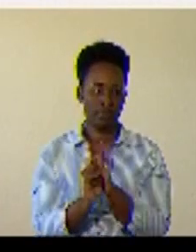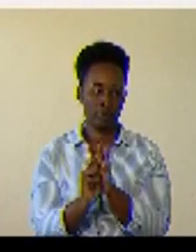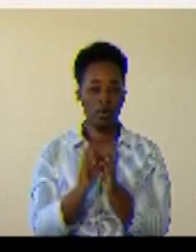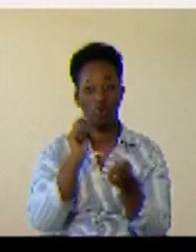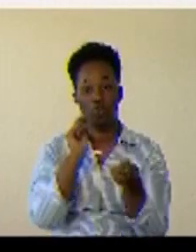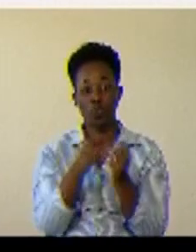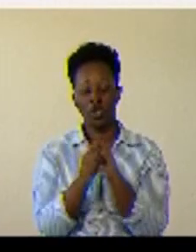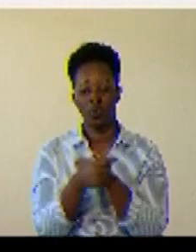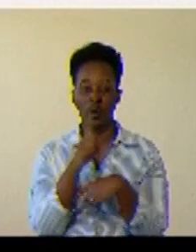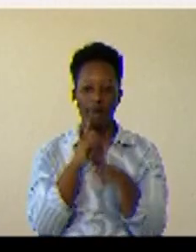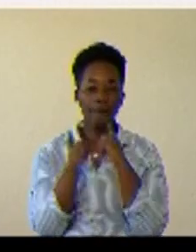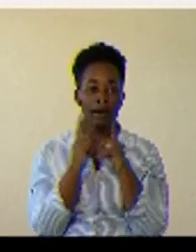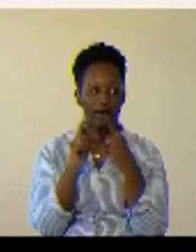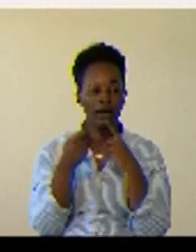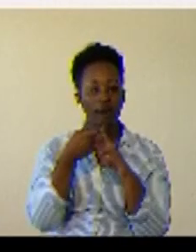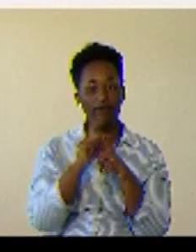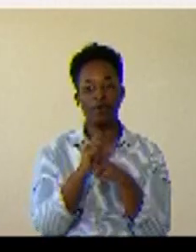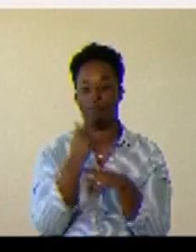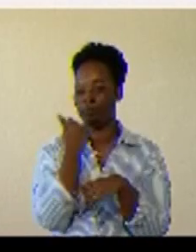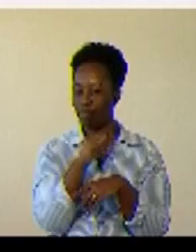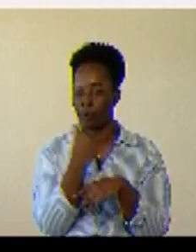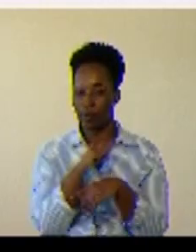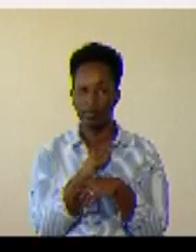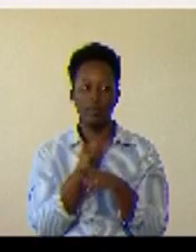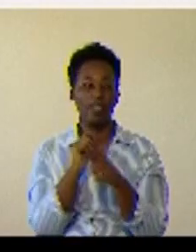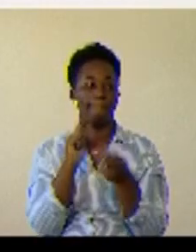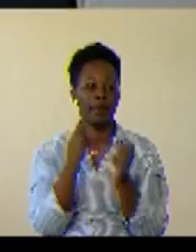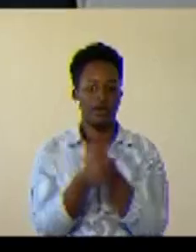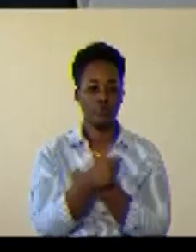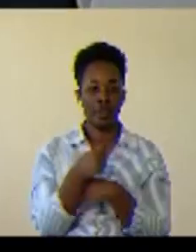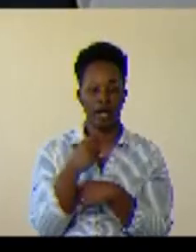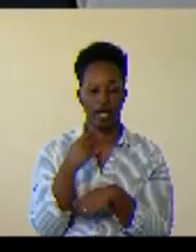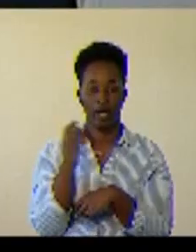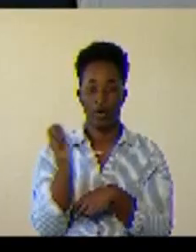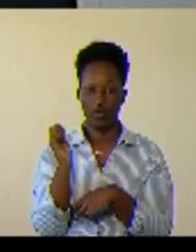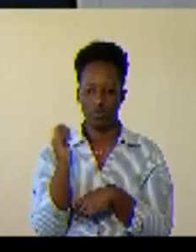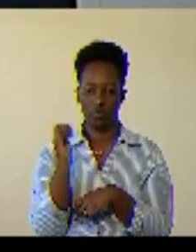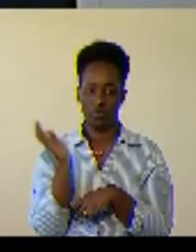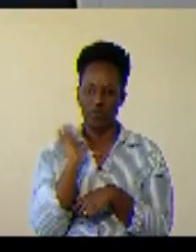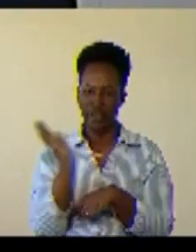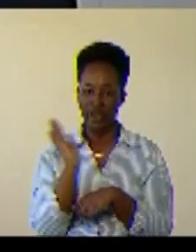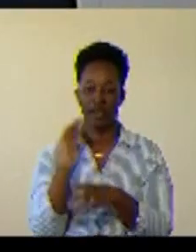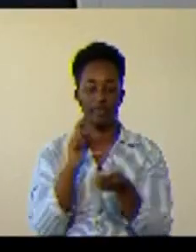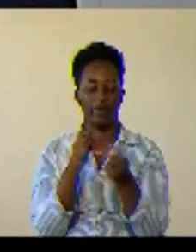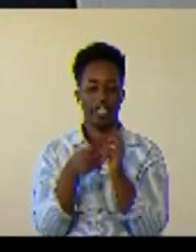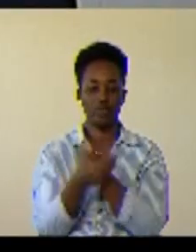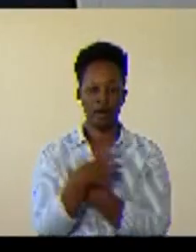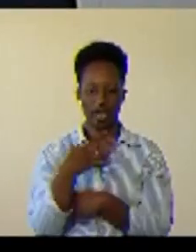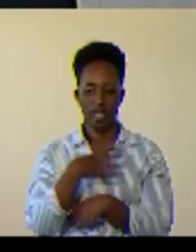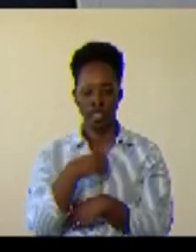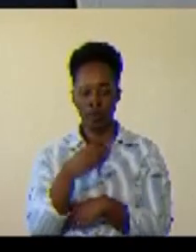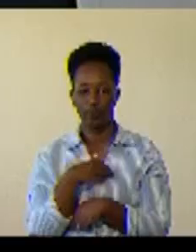color from blue to green, to yellow, to orange or